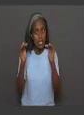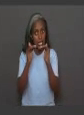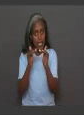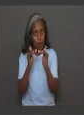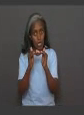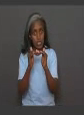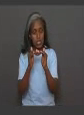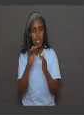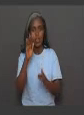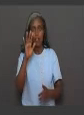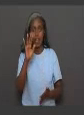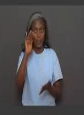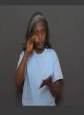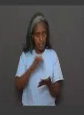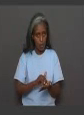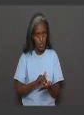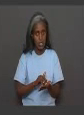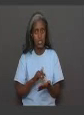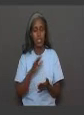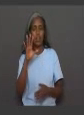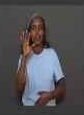This equals